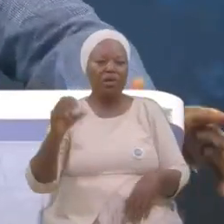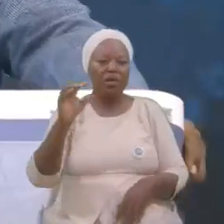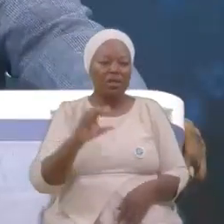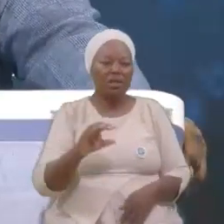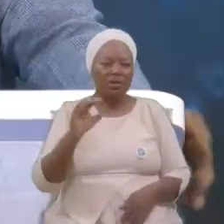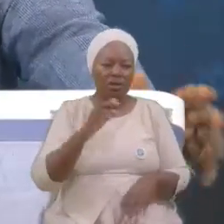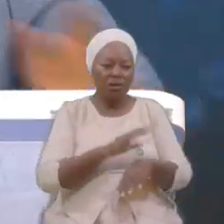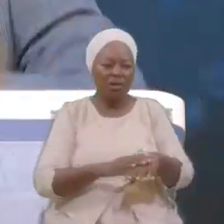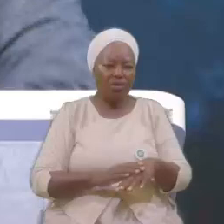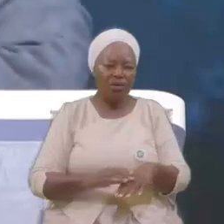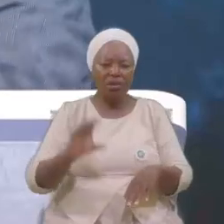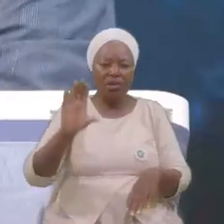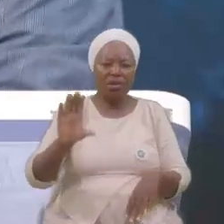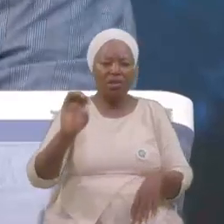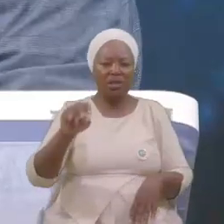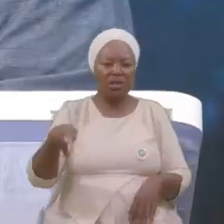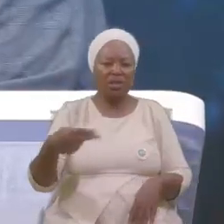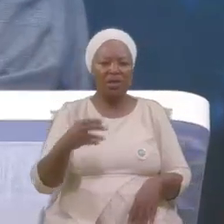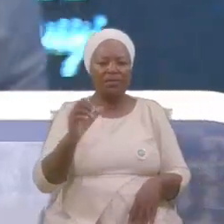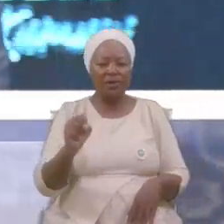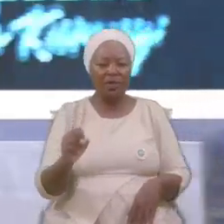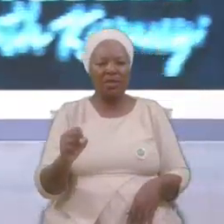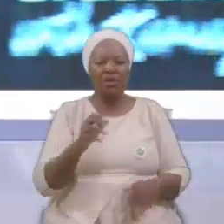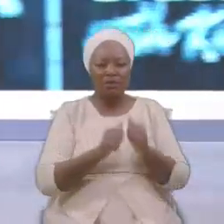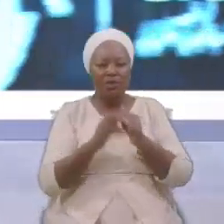is by interpretation a